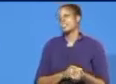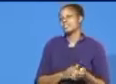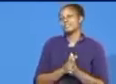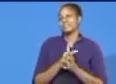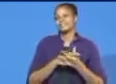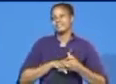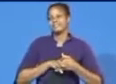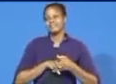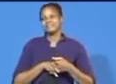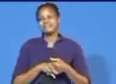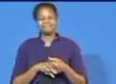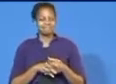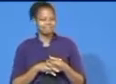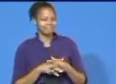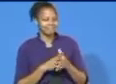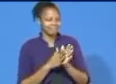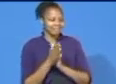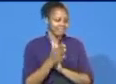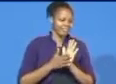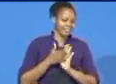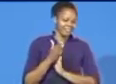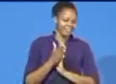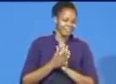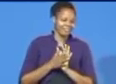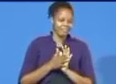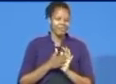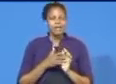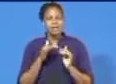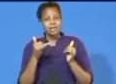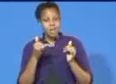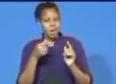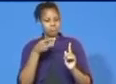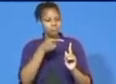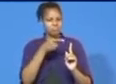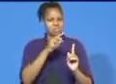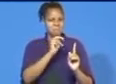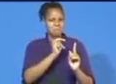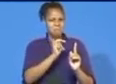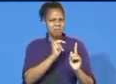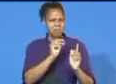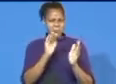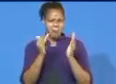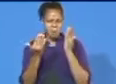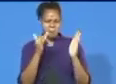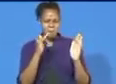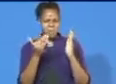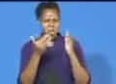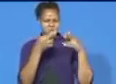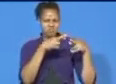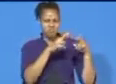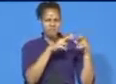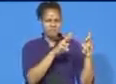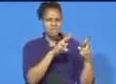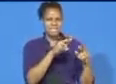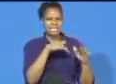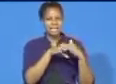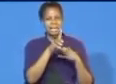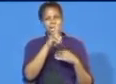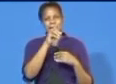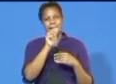And he starts comparing the rivers in Damascus and the